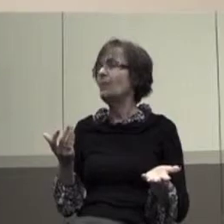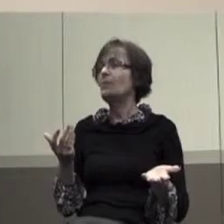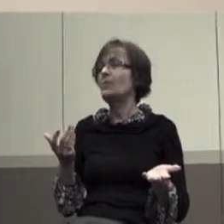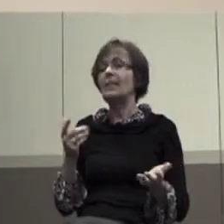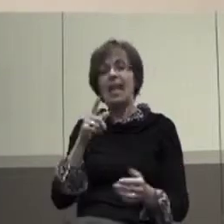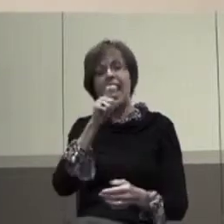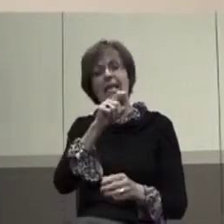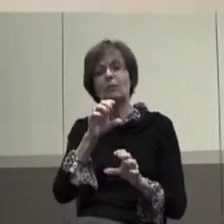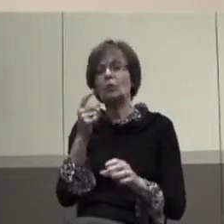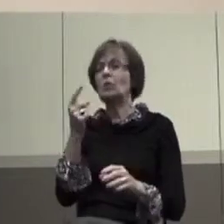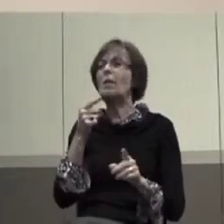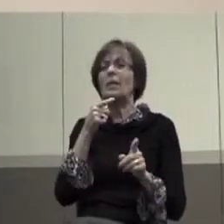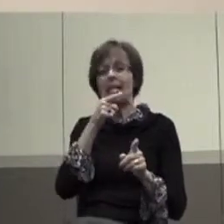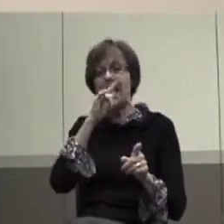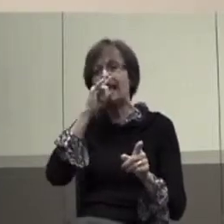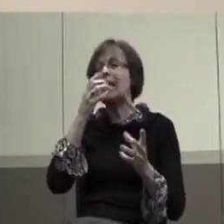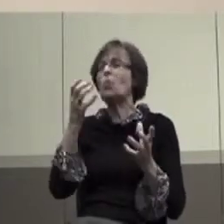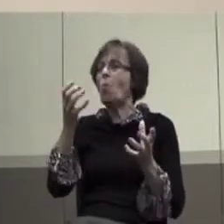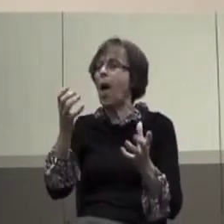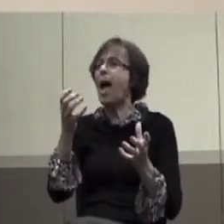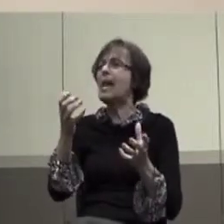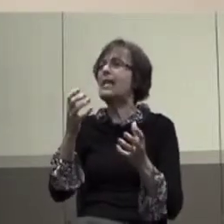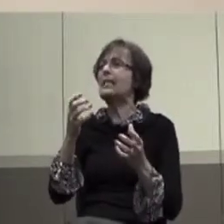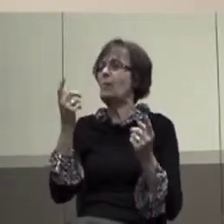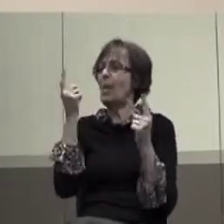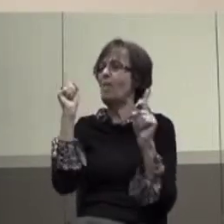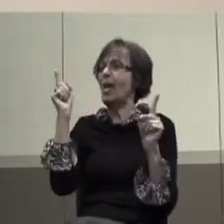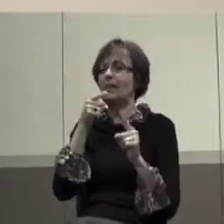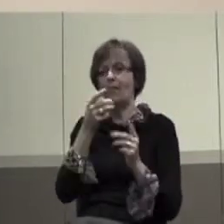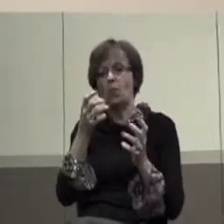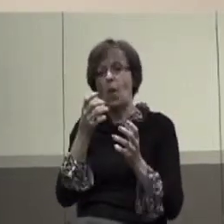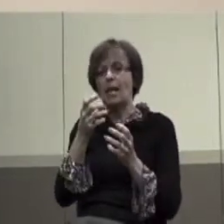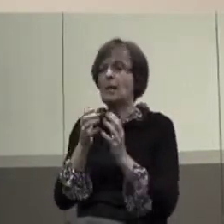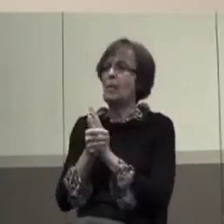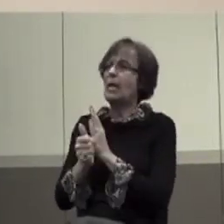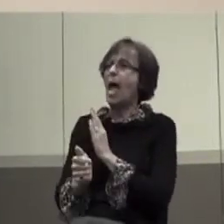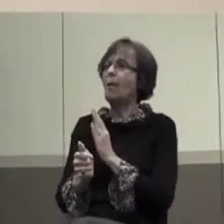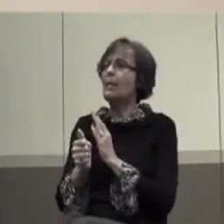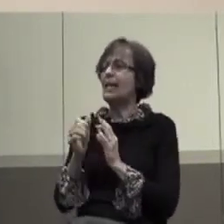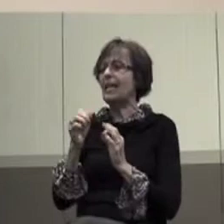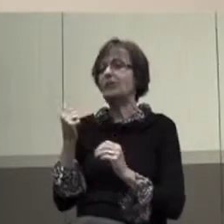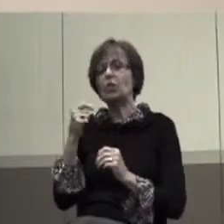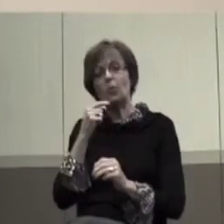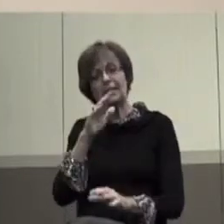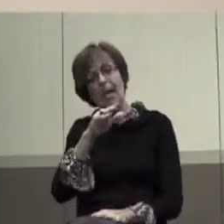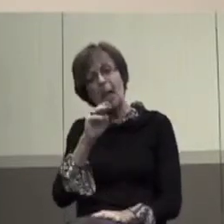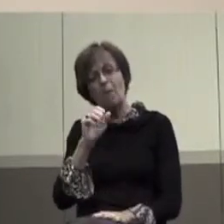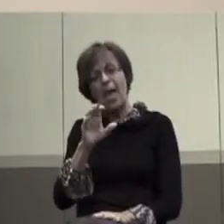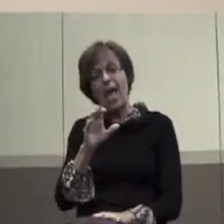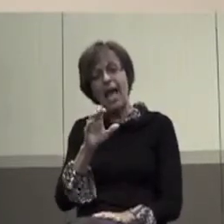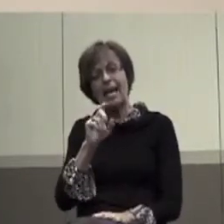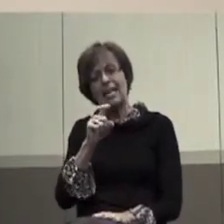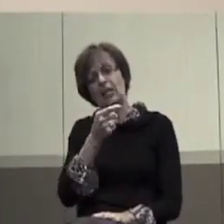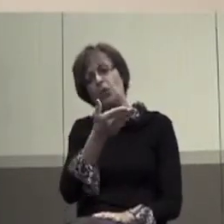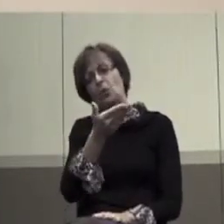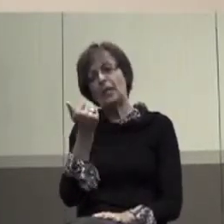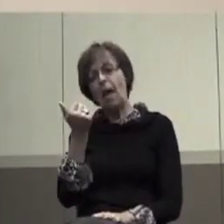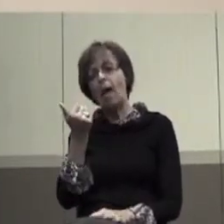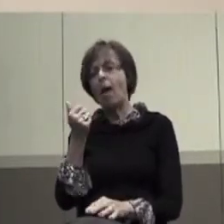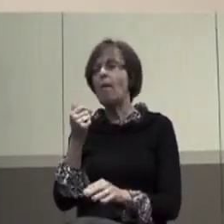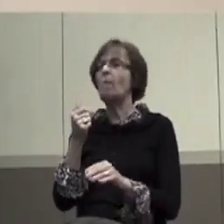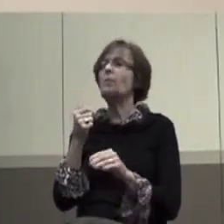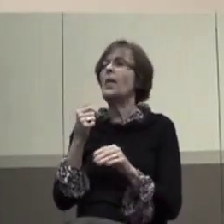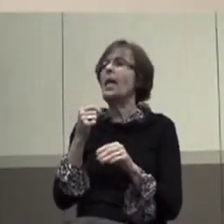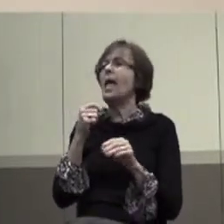Ask him to do something. This is a kid who wanted to be effective. He wanted to be competent. If she'd have said, Mac, I need you to come over here and